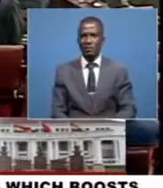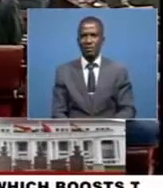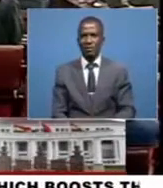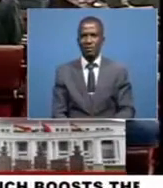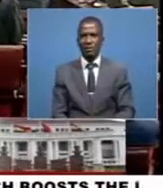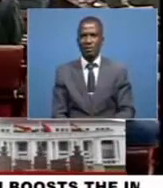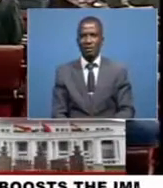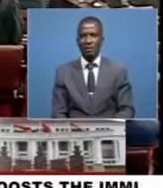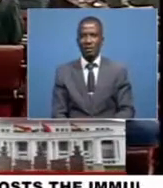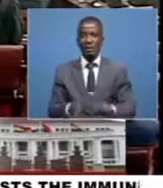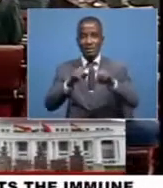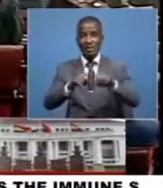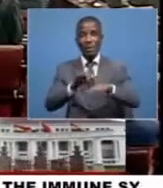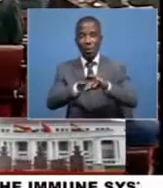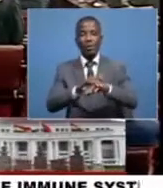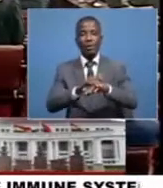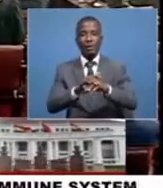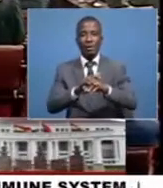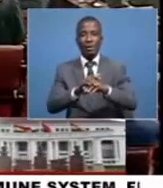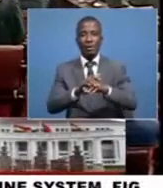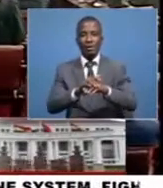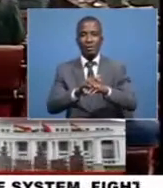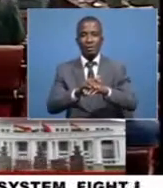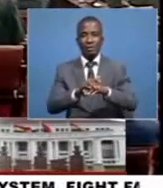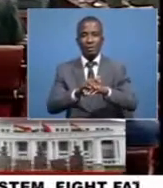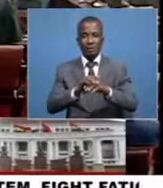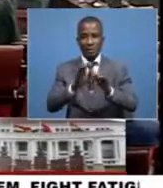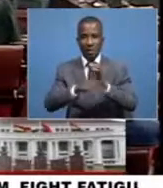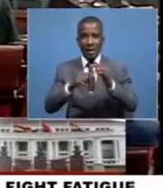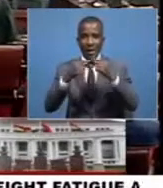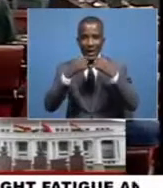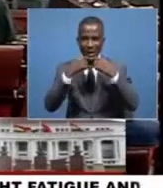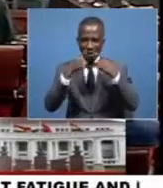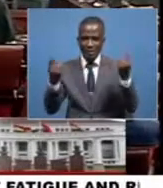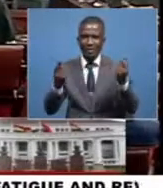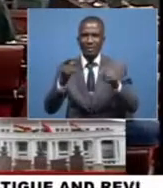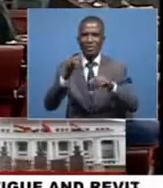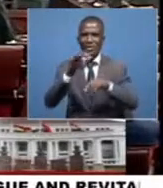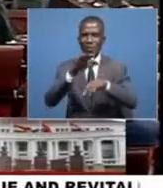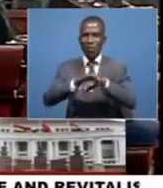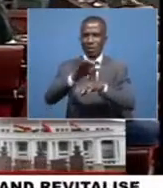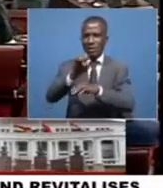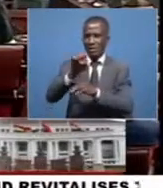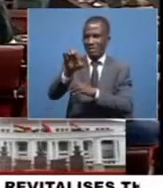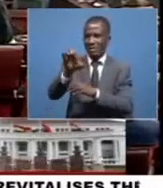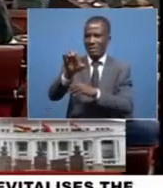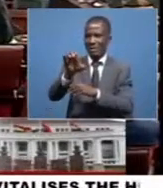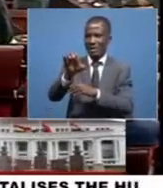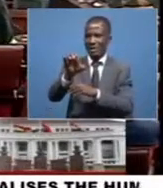Based on the data contained in the declaration of the first respondent